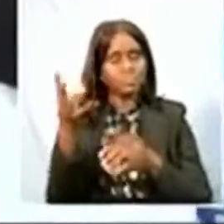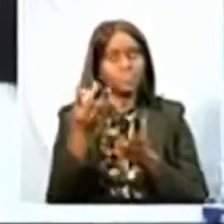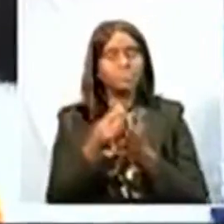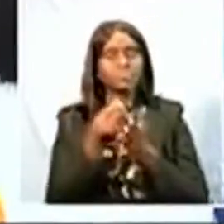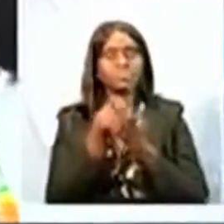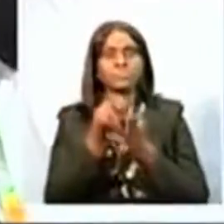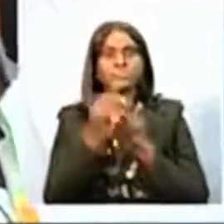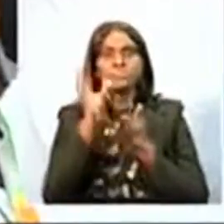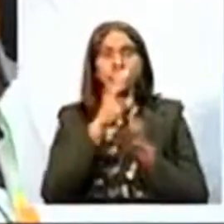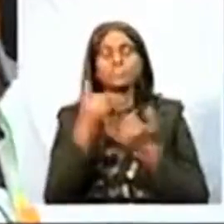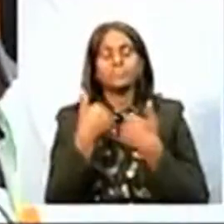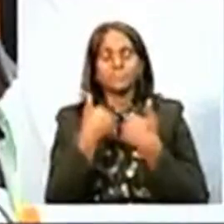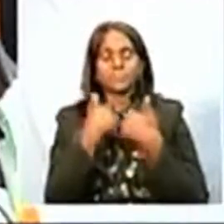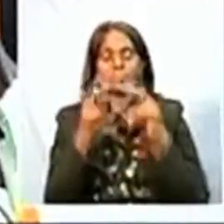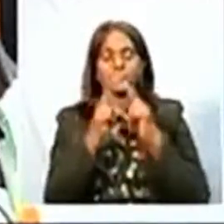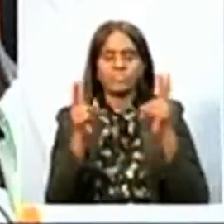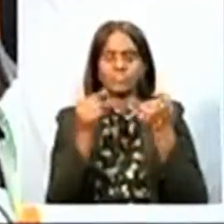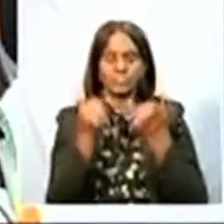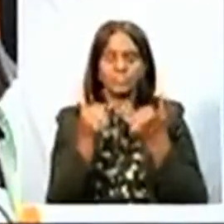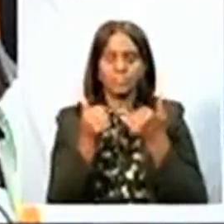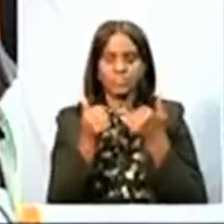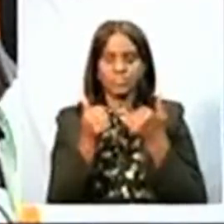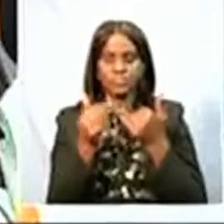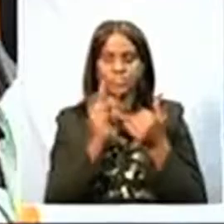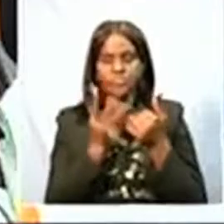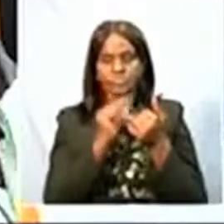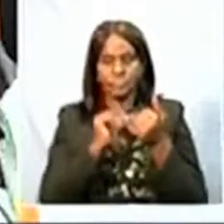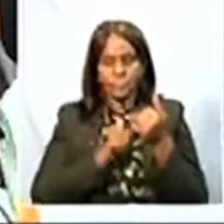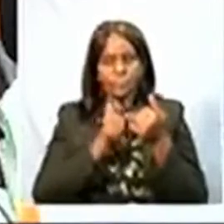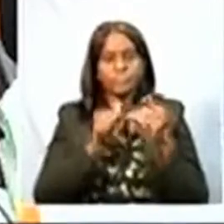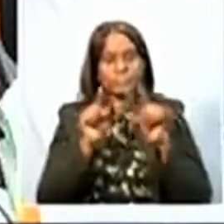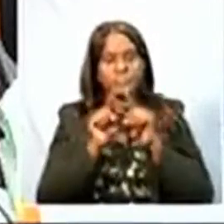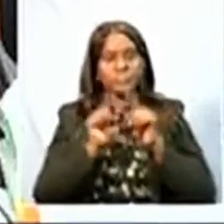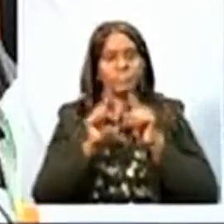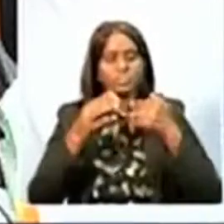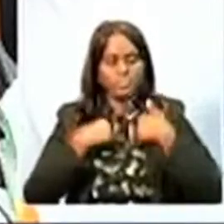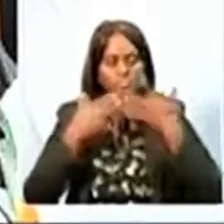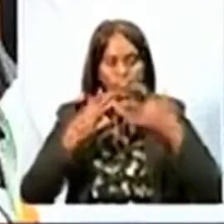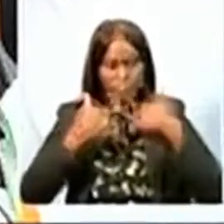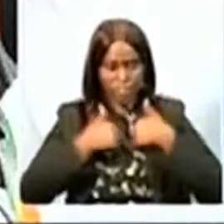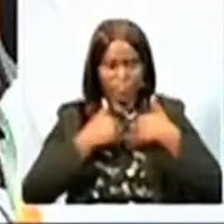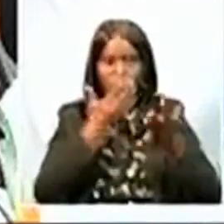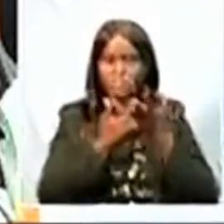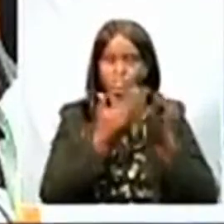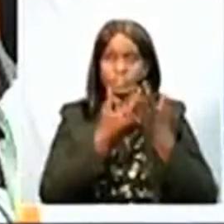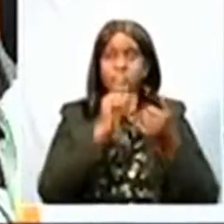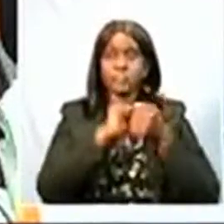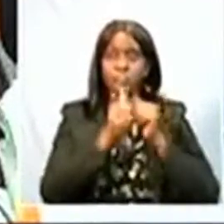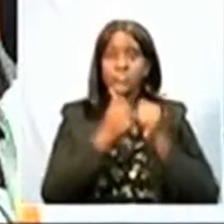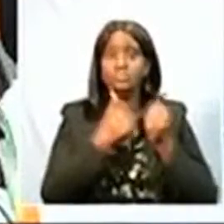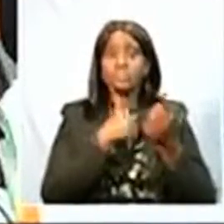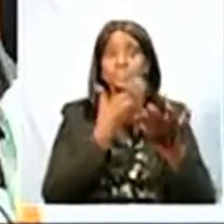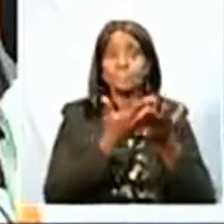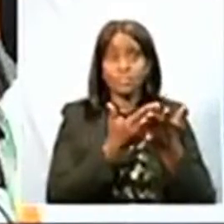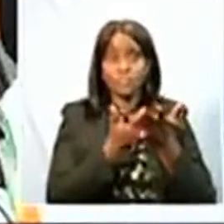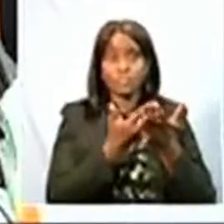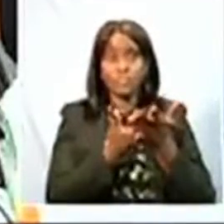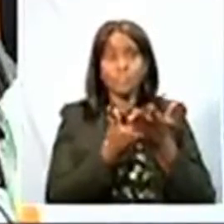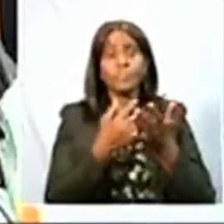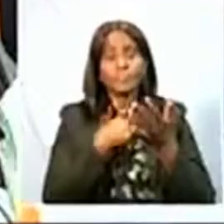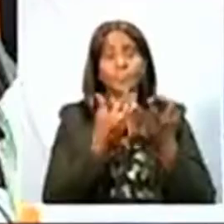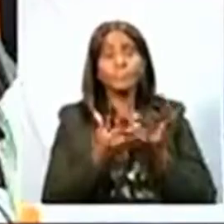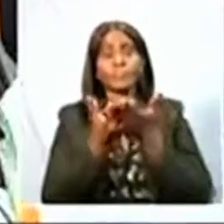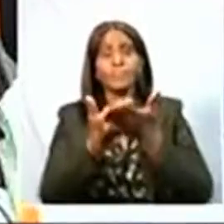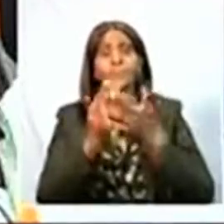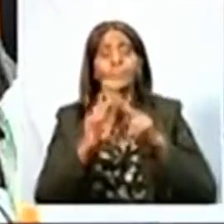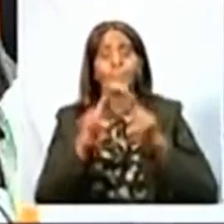funds. So we equally admitted that there was this oversight. I submit,